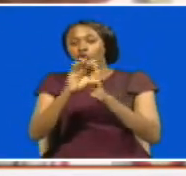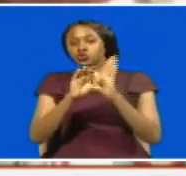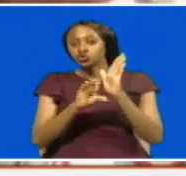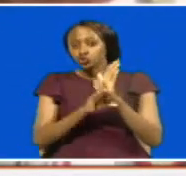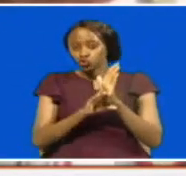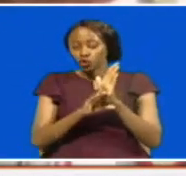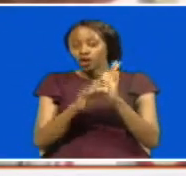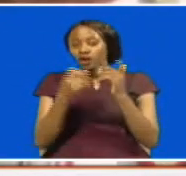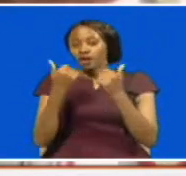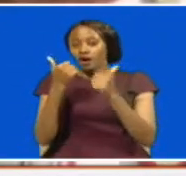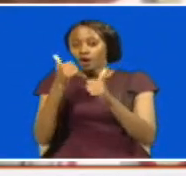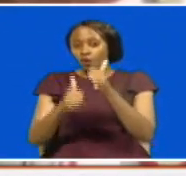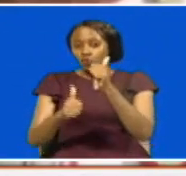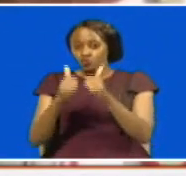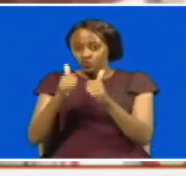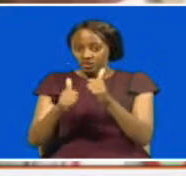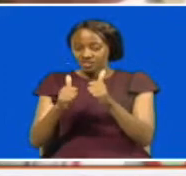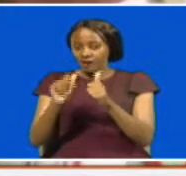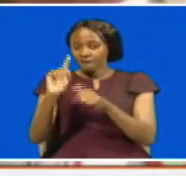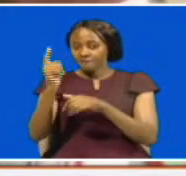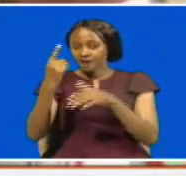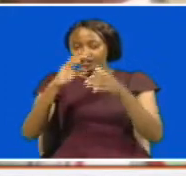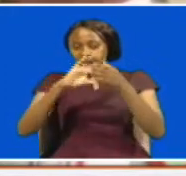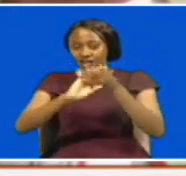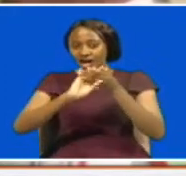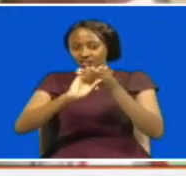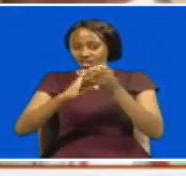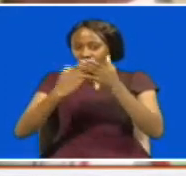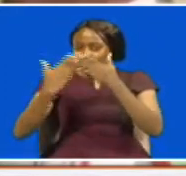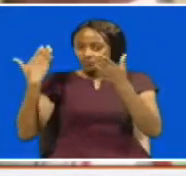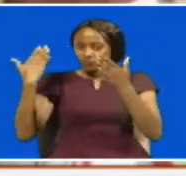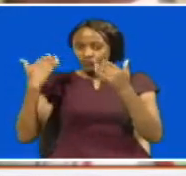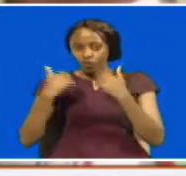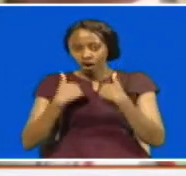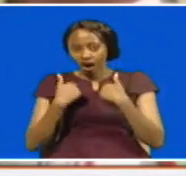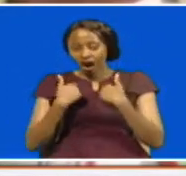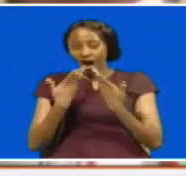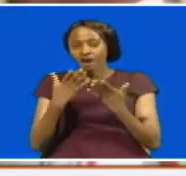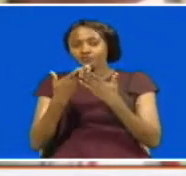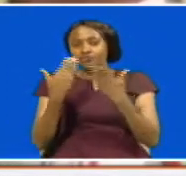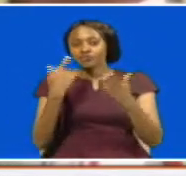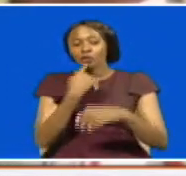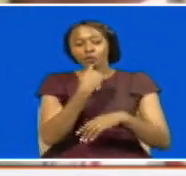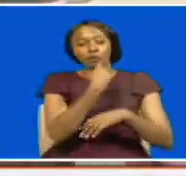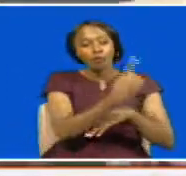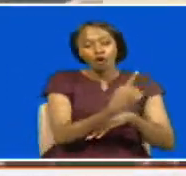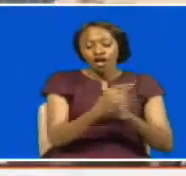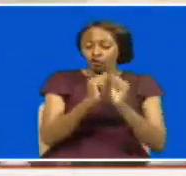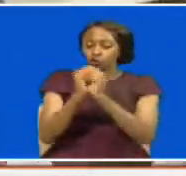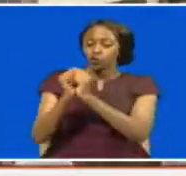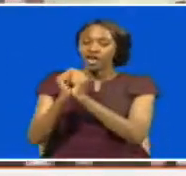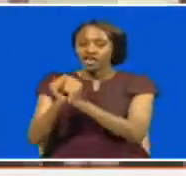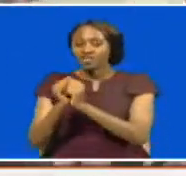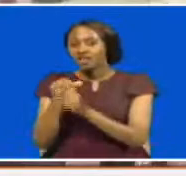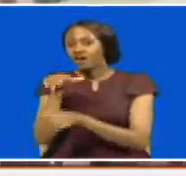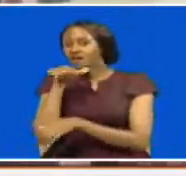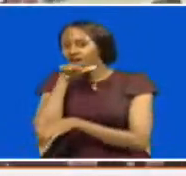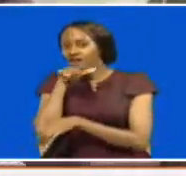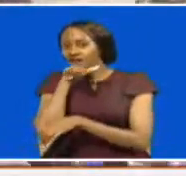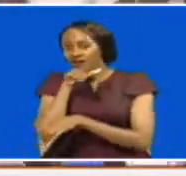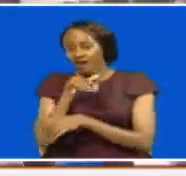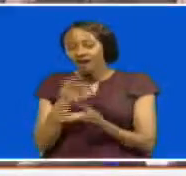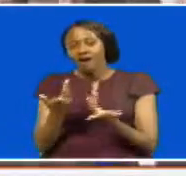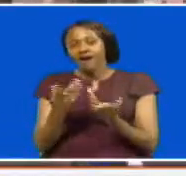amendments, and the process saw the first handshake between the late President Daniel Moi and Raila Odinga. Emmanuel Tor, KTN